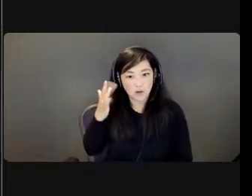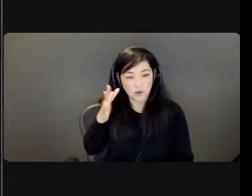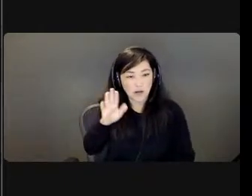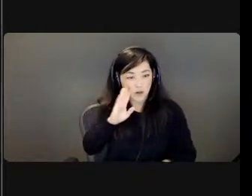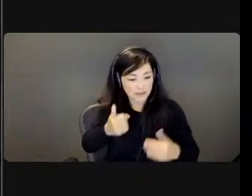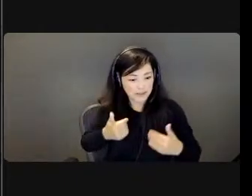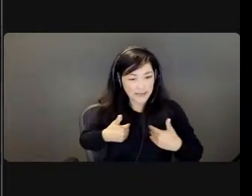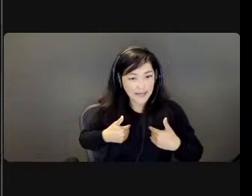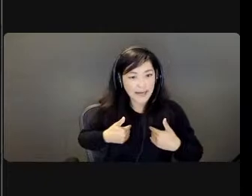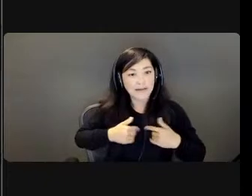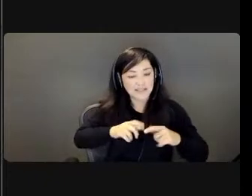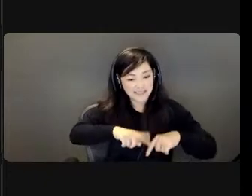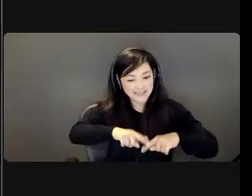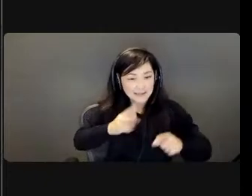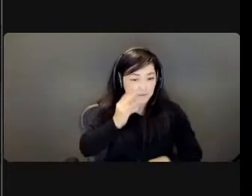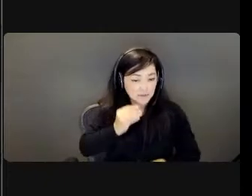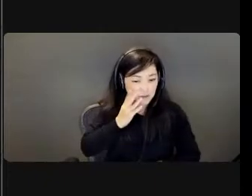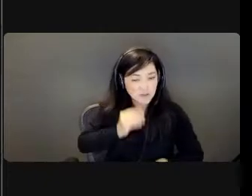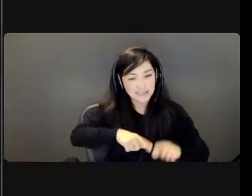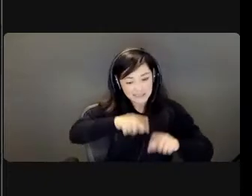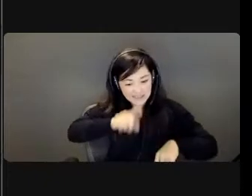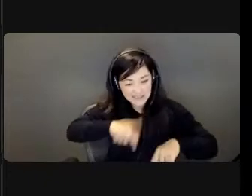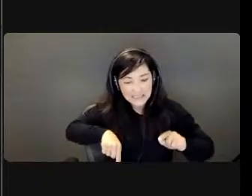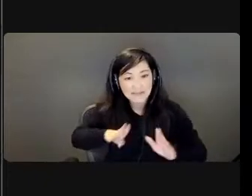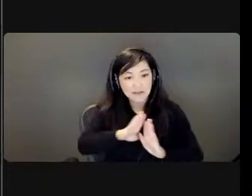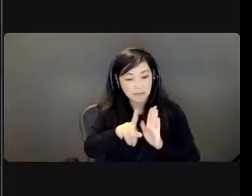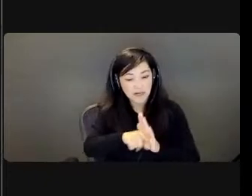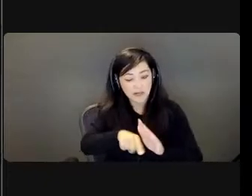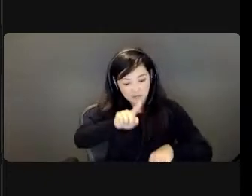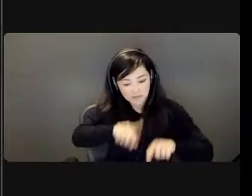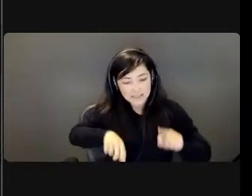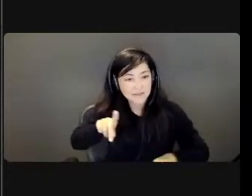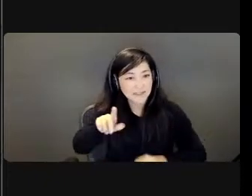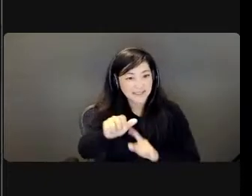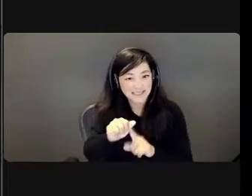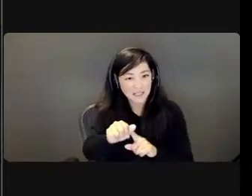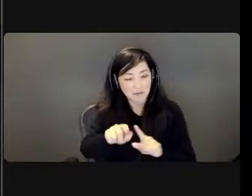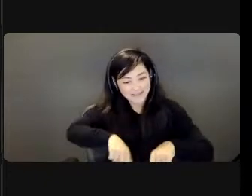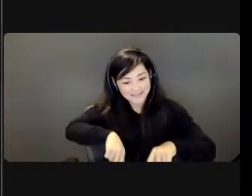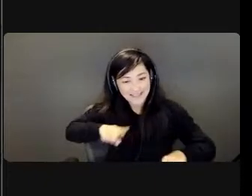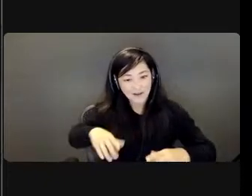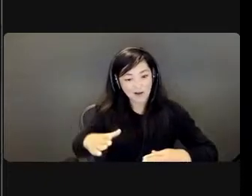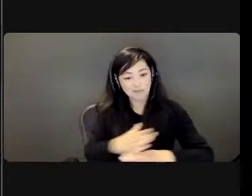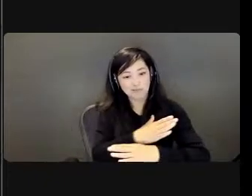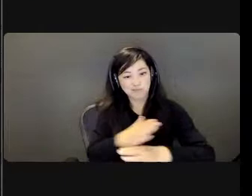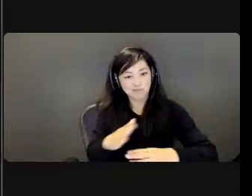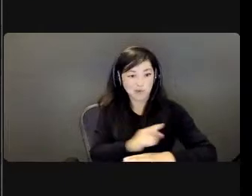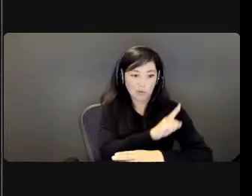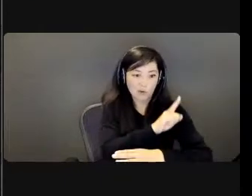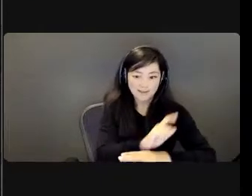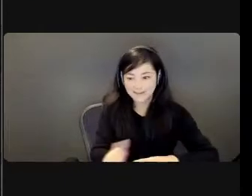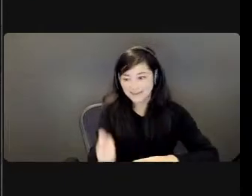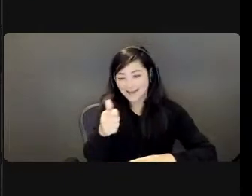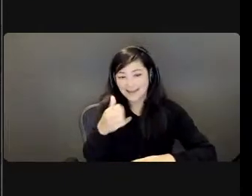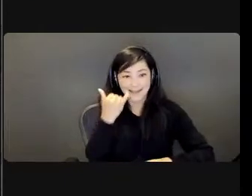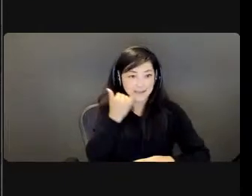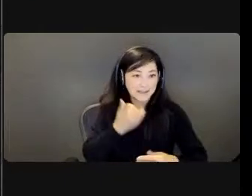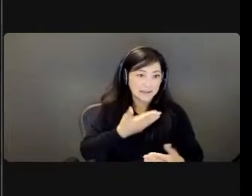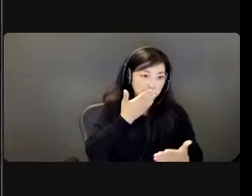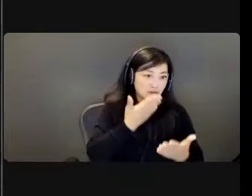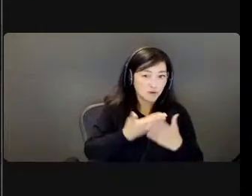people, different experiences. Everybody is going to have a different experience with those things, and you can